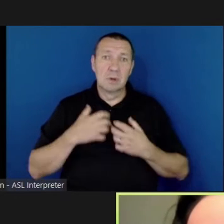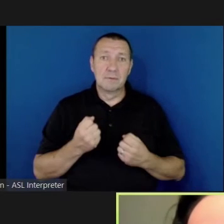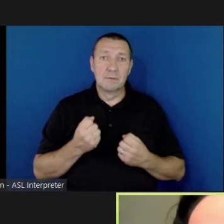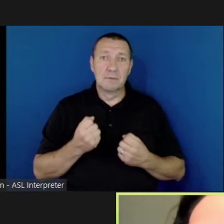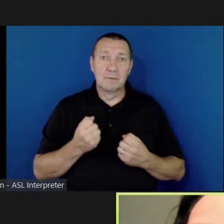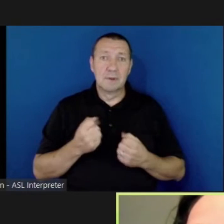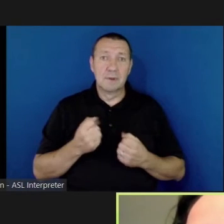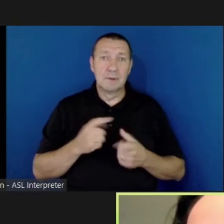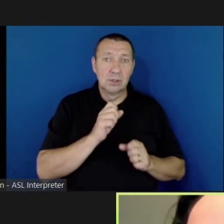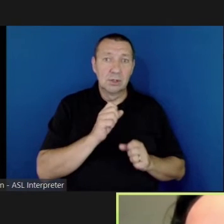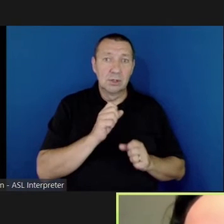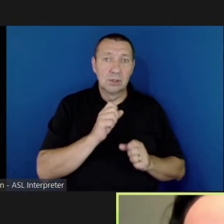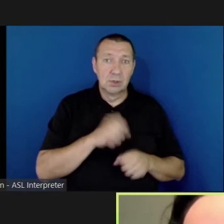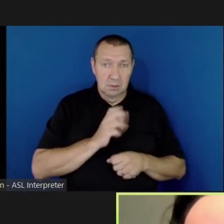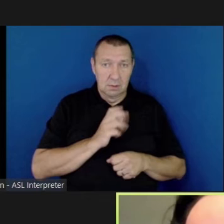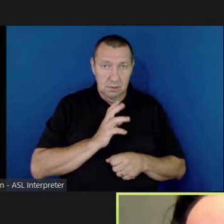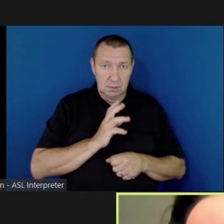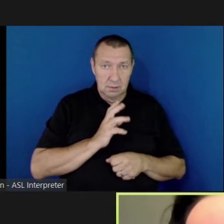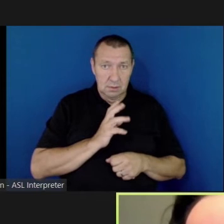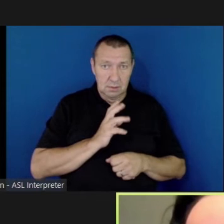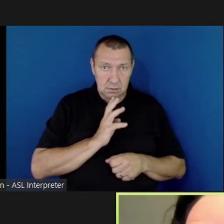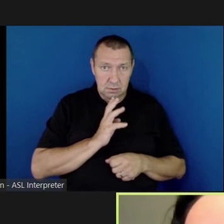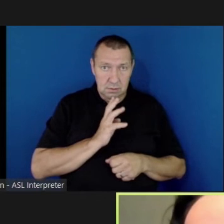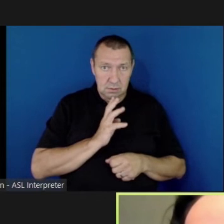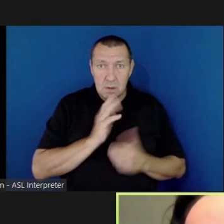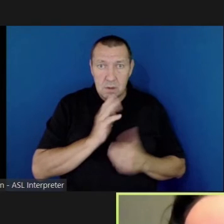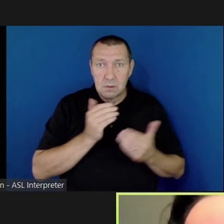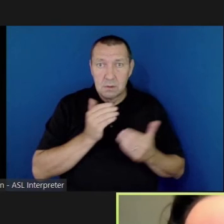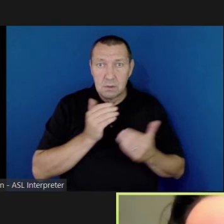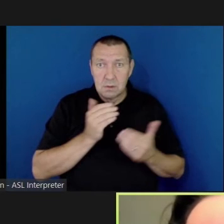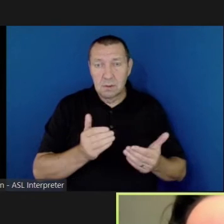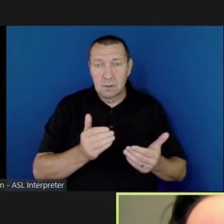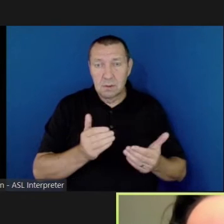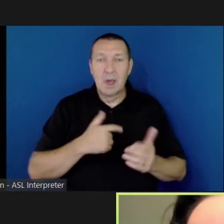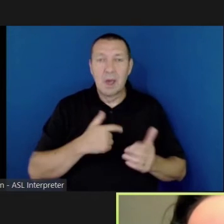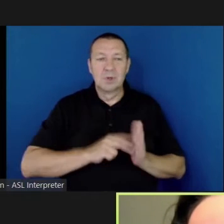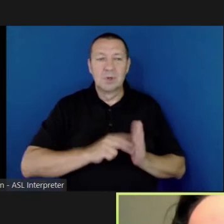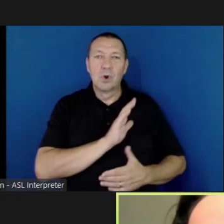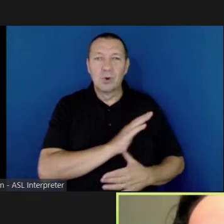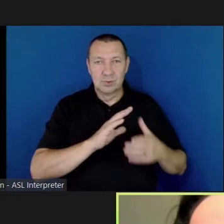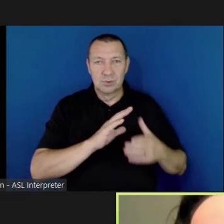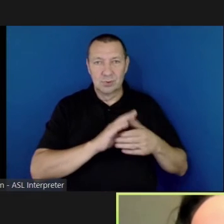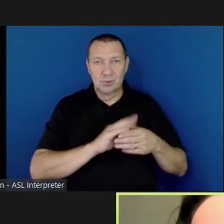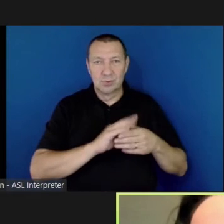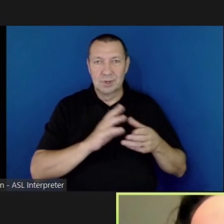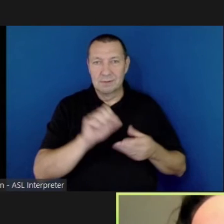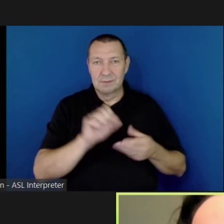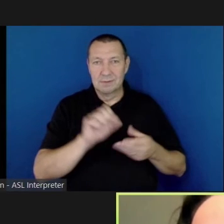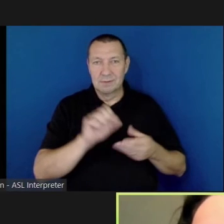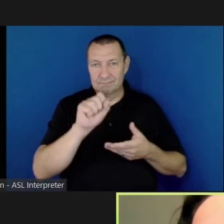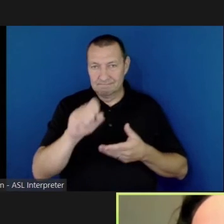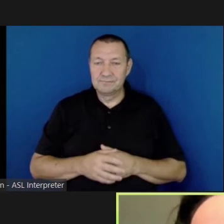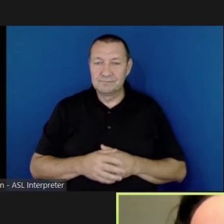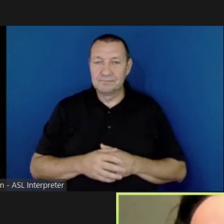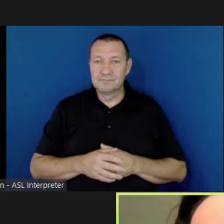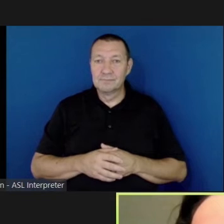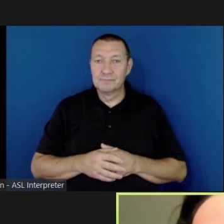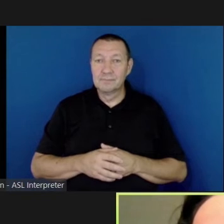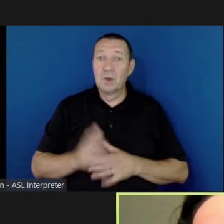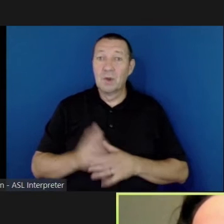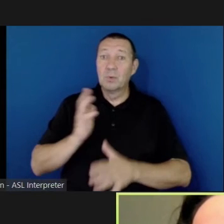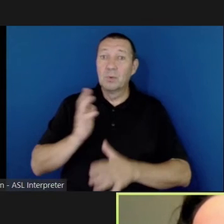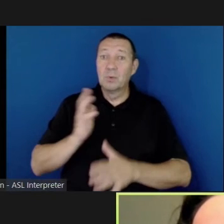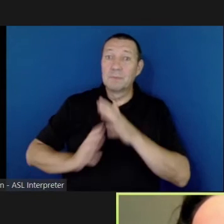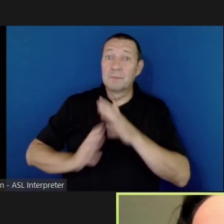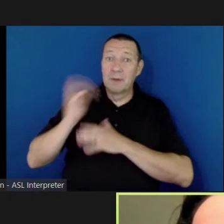speak. So I'm going to read a story that she wrote. Once upon a time, in the neighborhood of